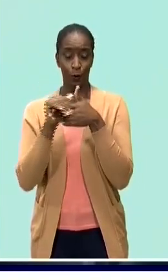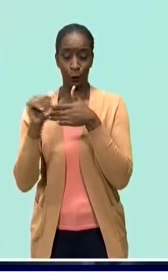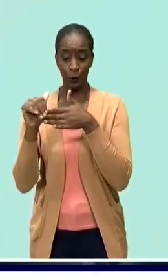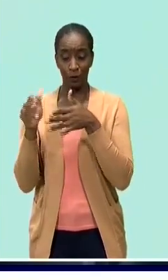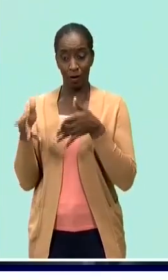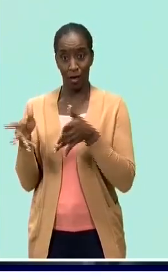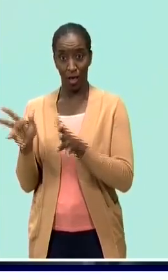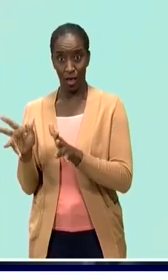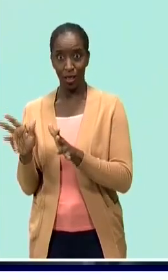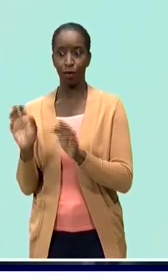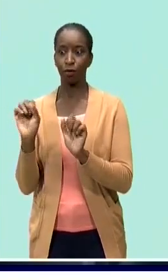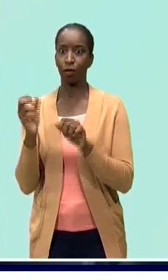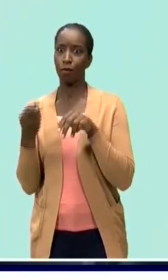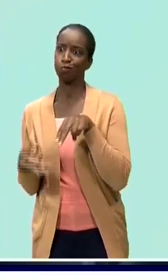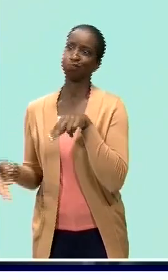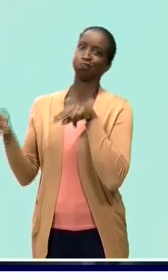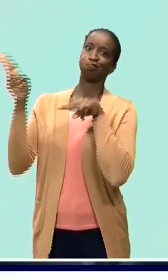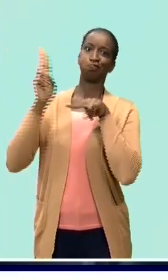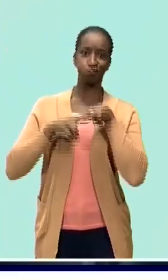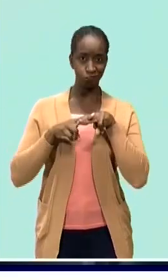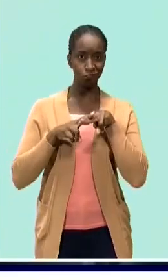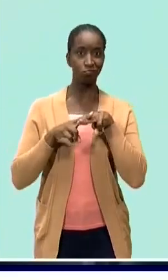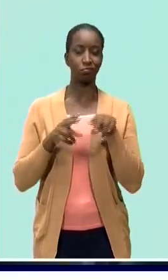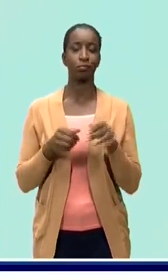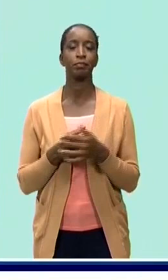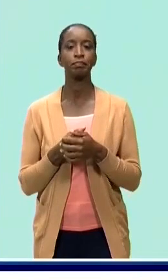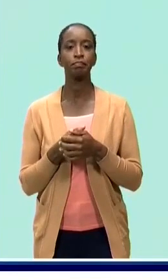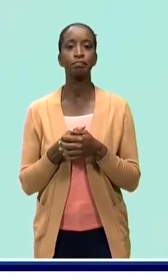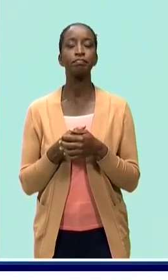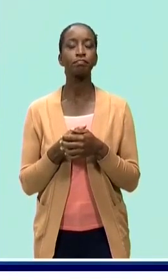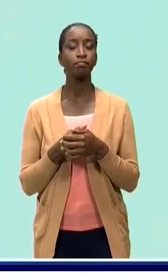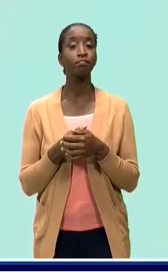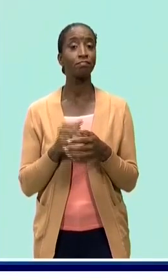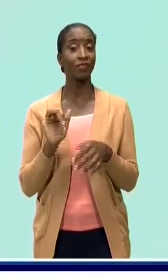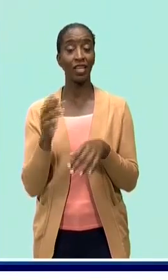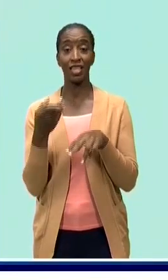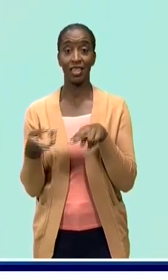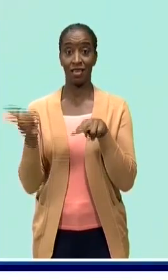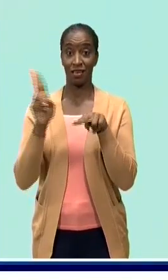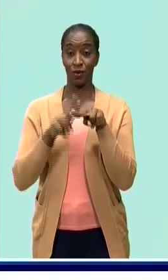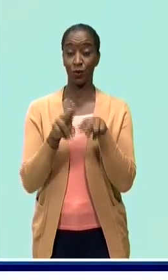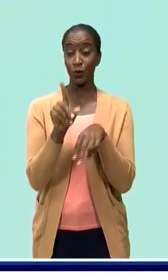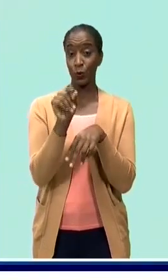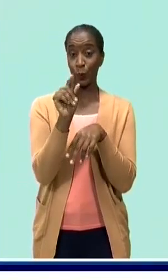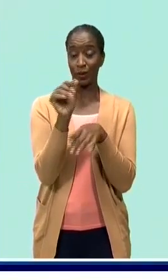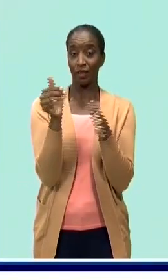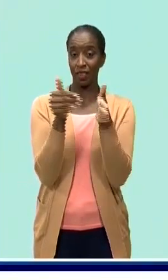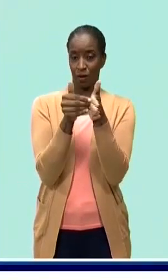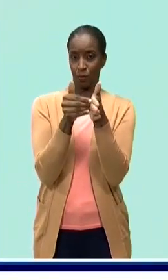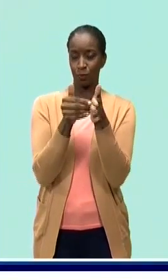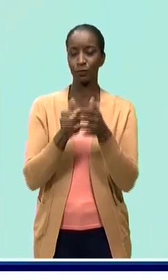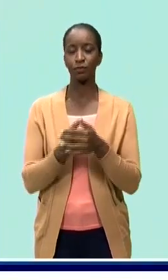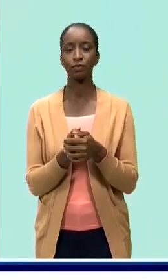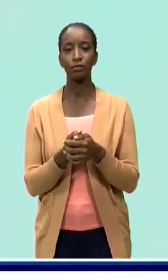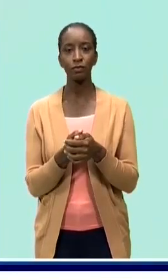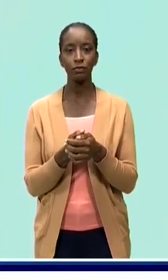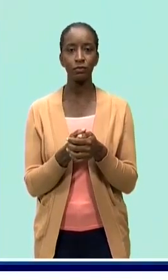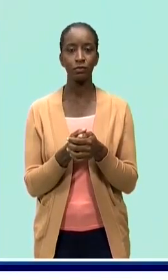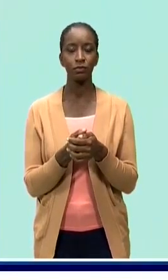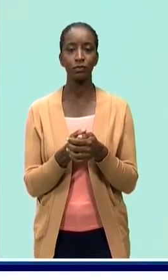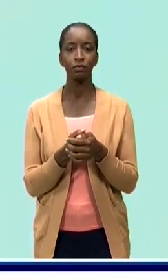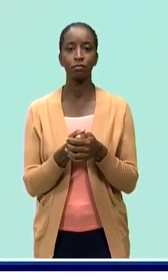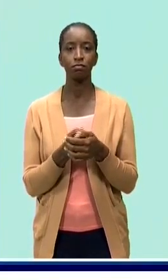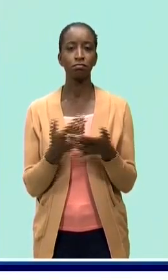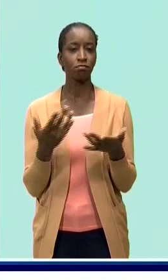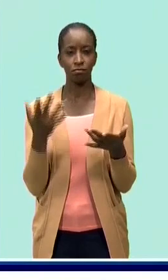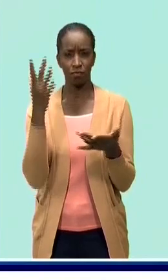is being raised significantly. We're saying now we are going to increase that to $20,000 because, as we